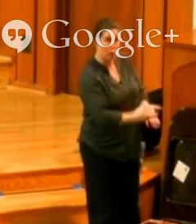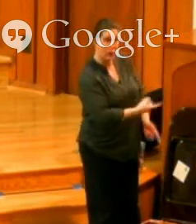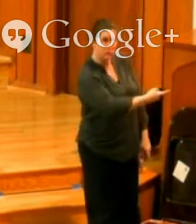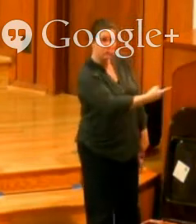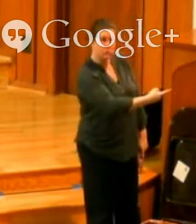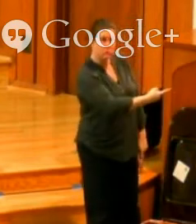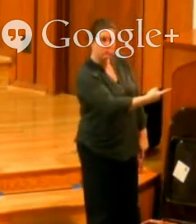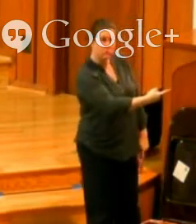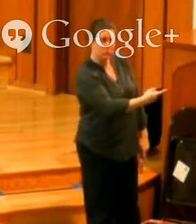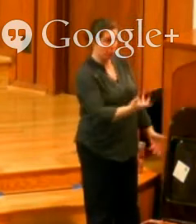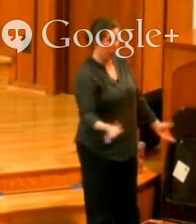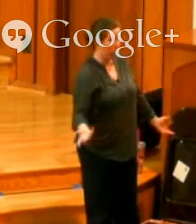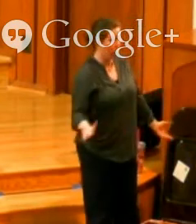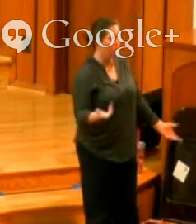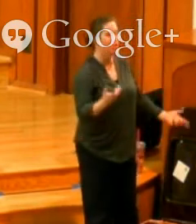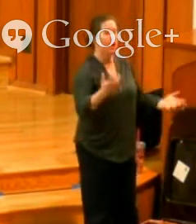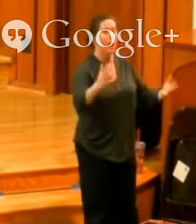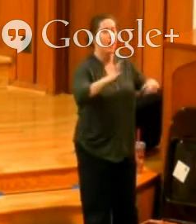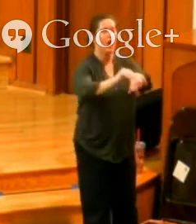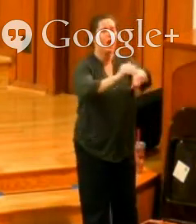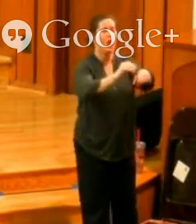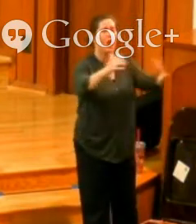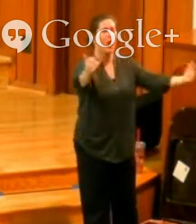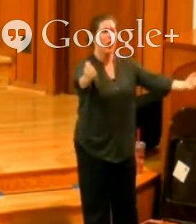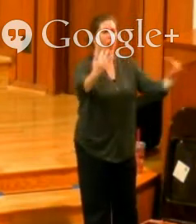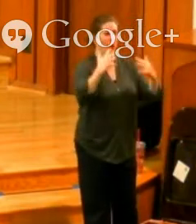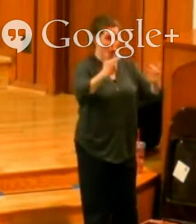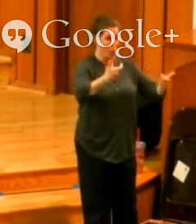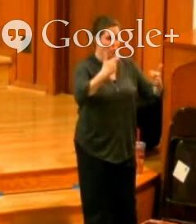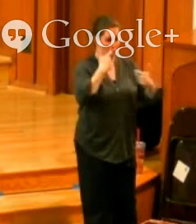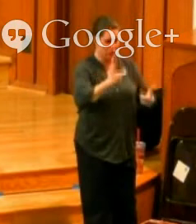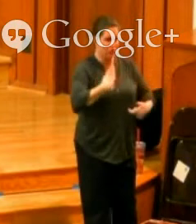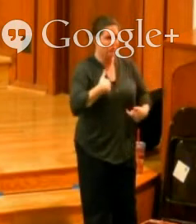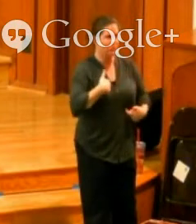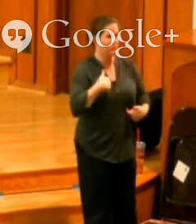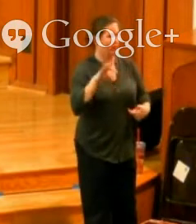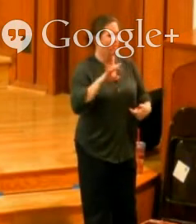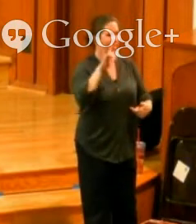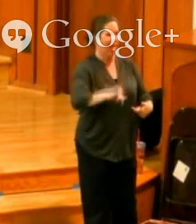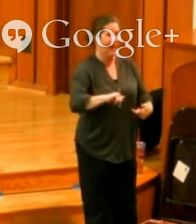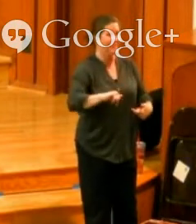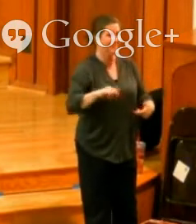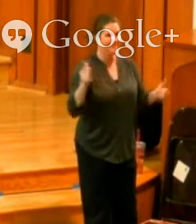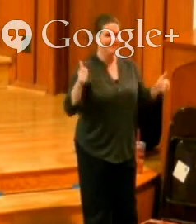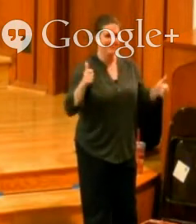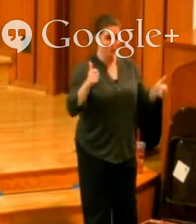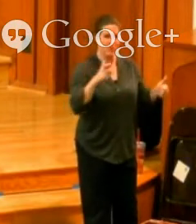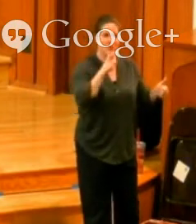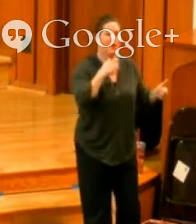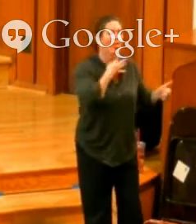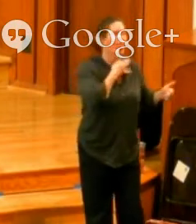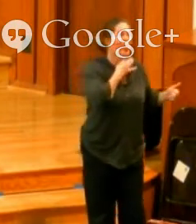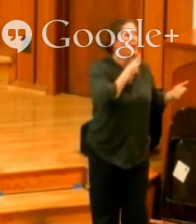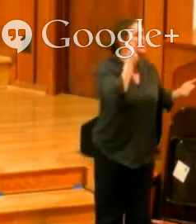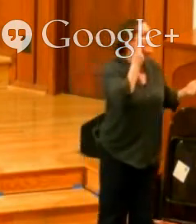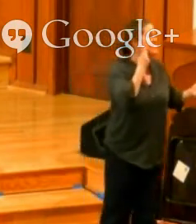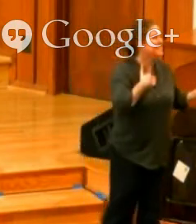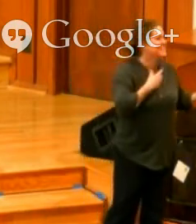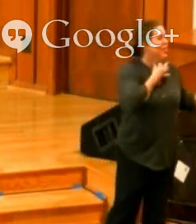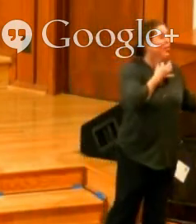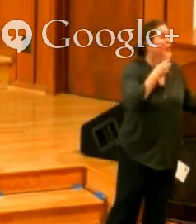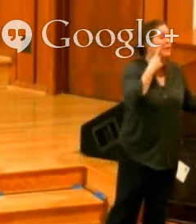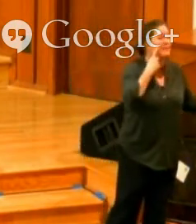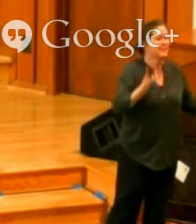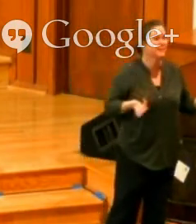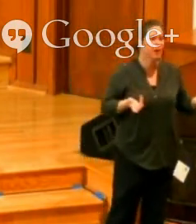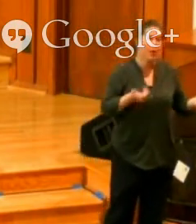call all of us out here and I say, okay, come and watch me fly. I'm going to be a spectacle. How many of you would want to see that? Well,